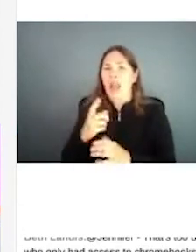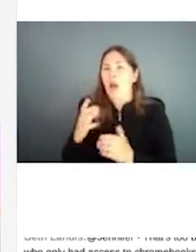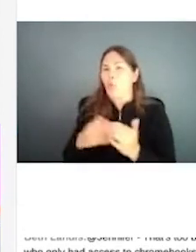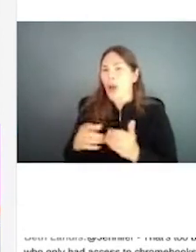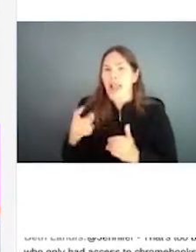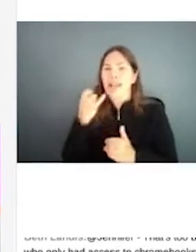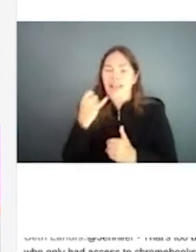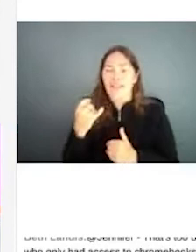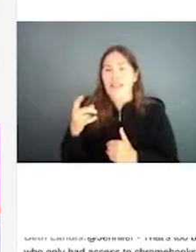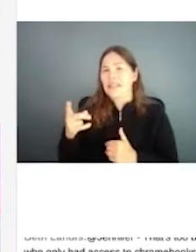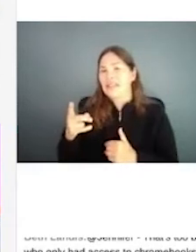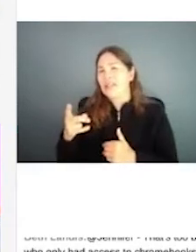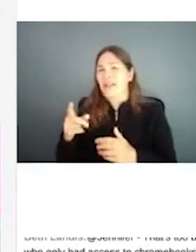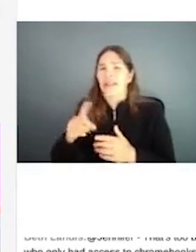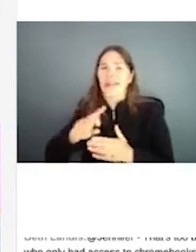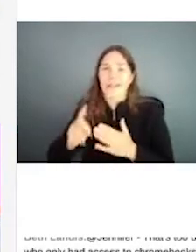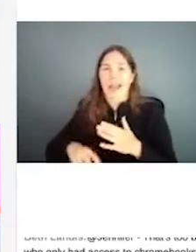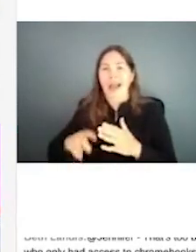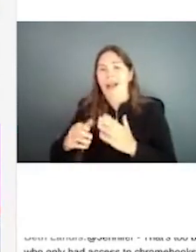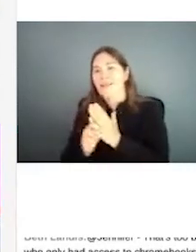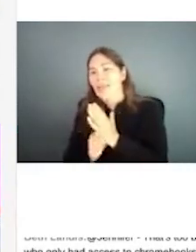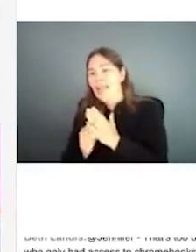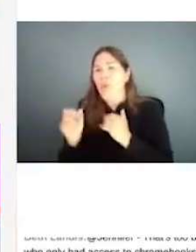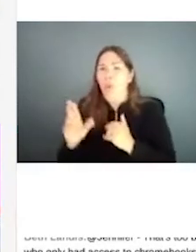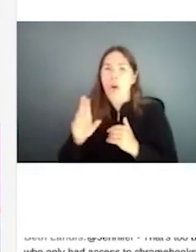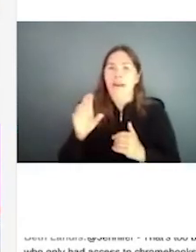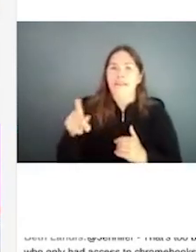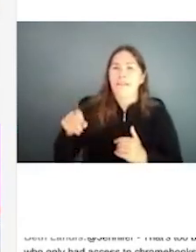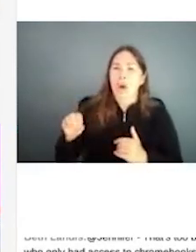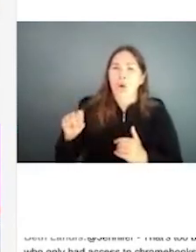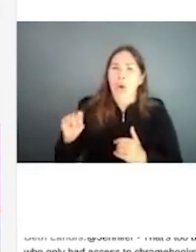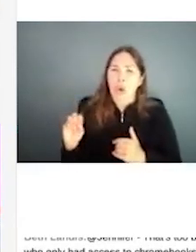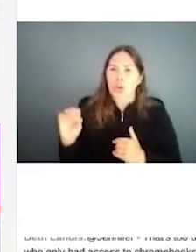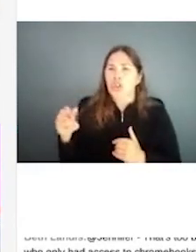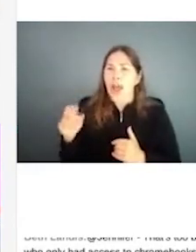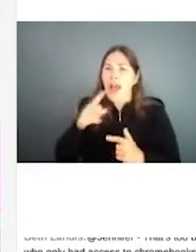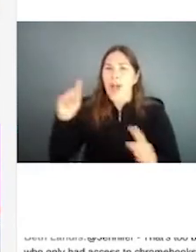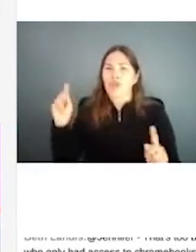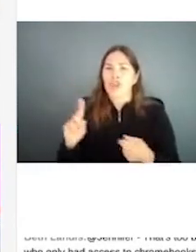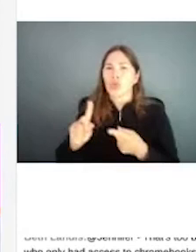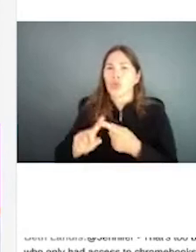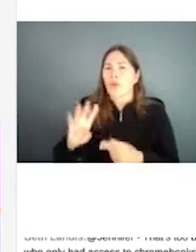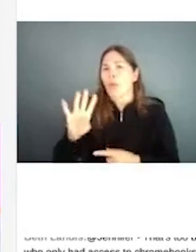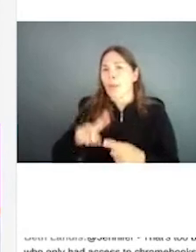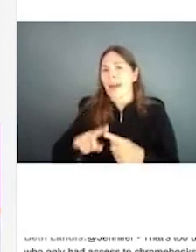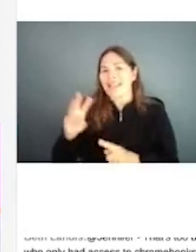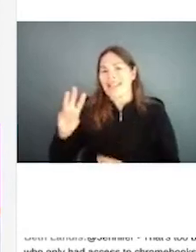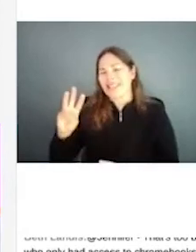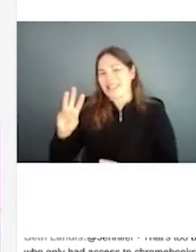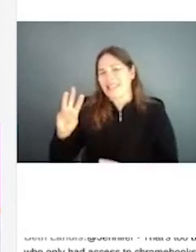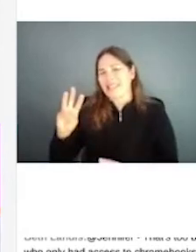it's an InDesign magazine article or a Photoshop project, I reduce them down to 4x6. I send